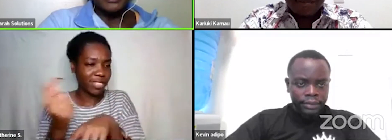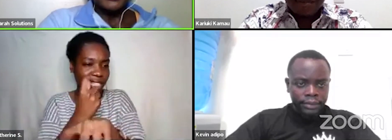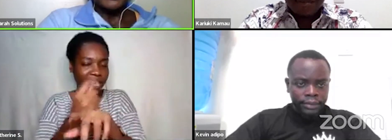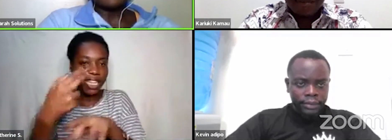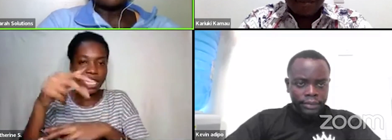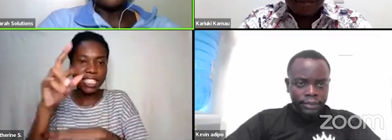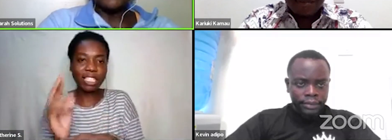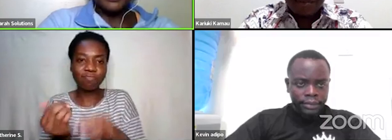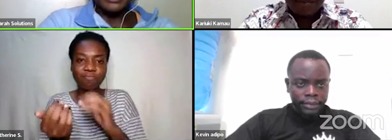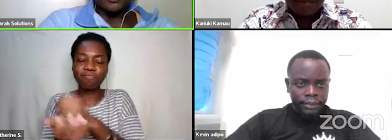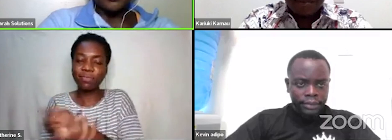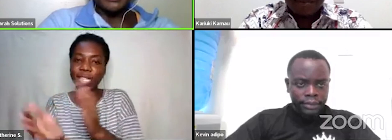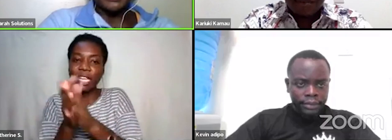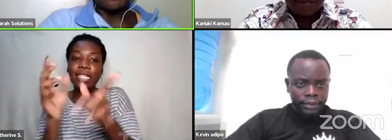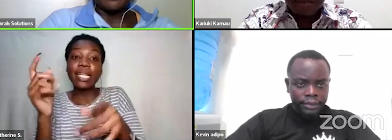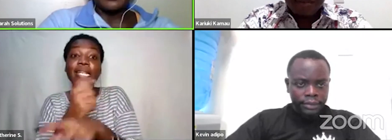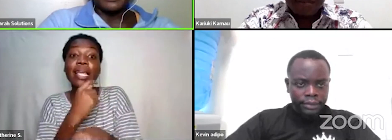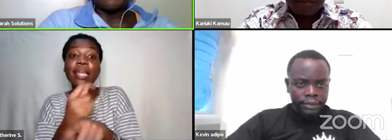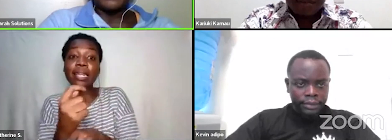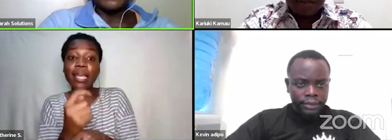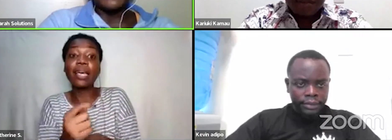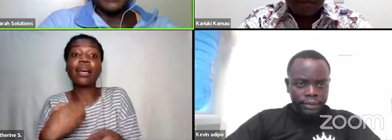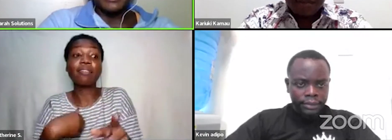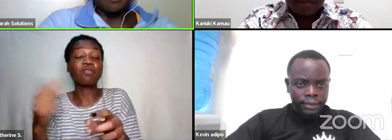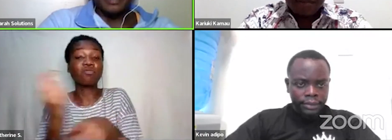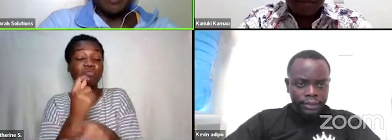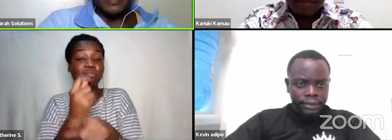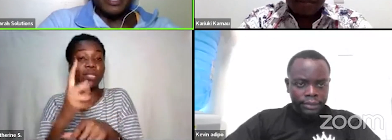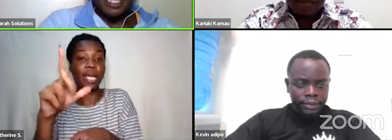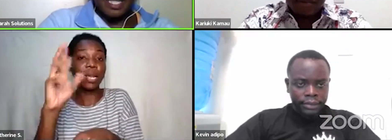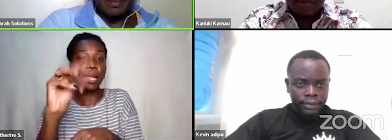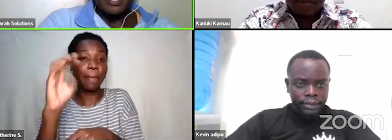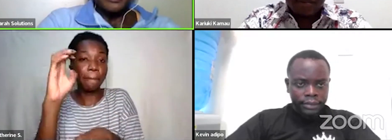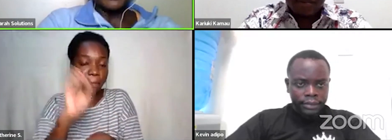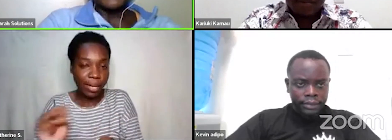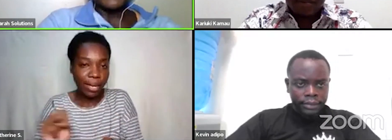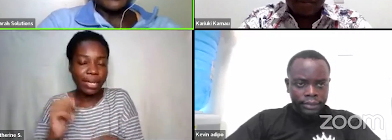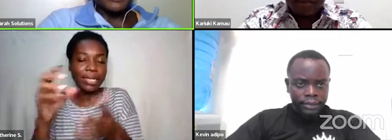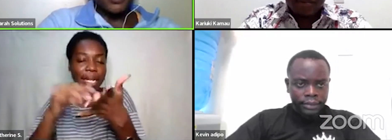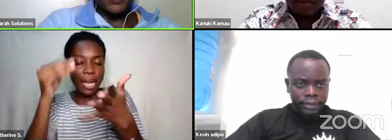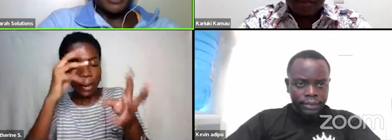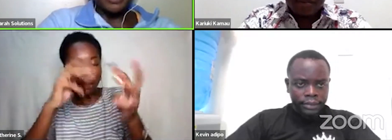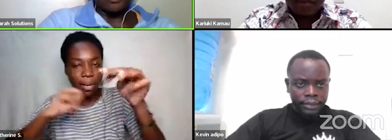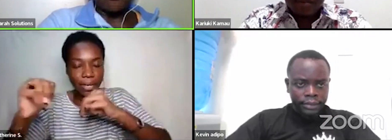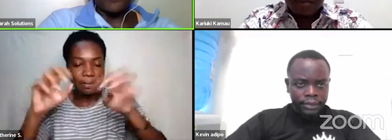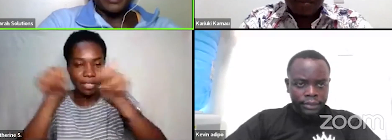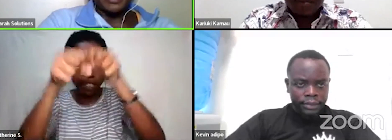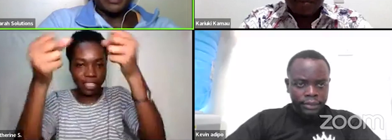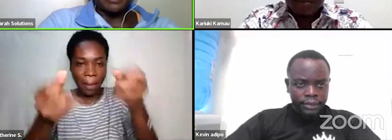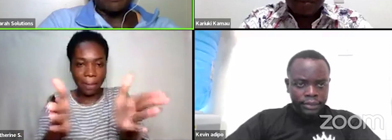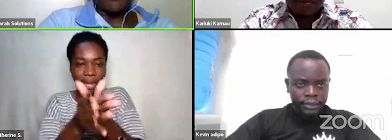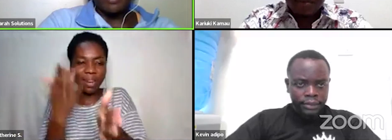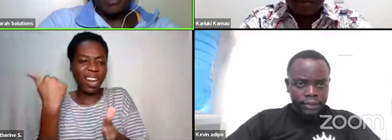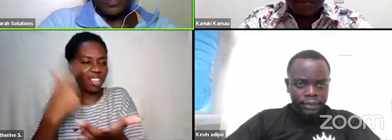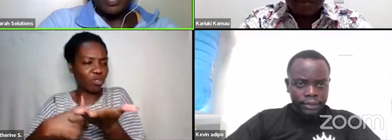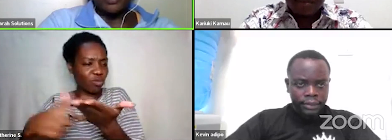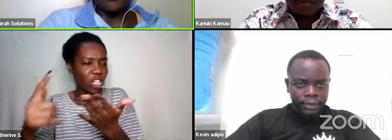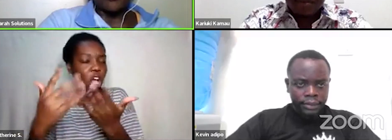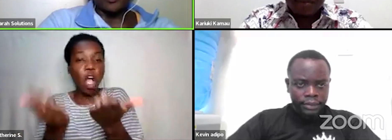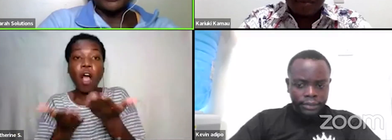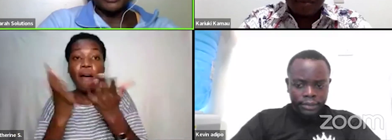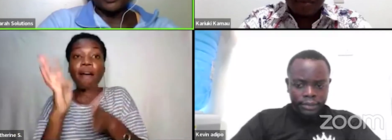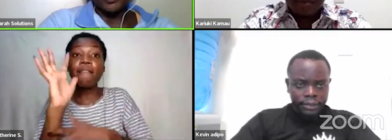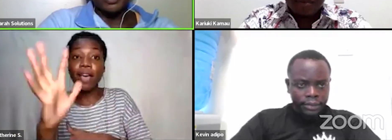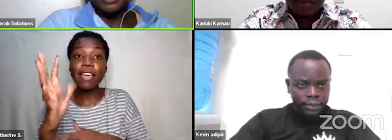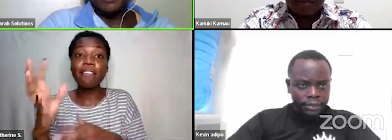and training. They have a lot of training on their LMS. LMS is Learning Management System. And last week they offered 5